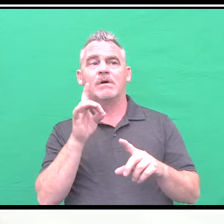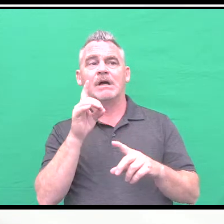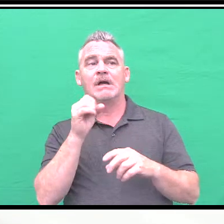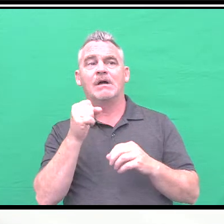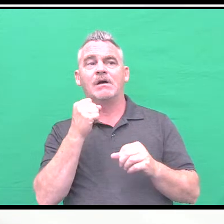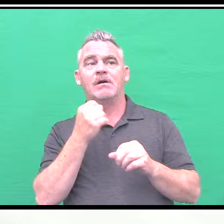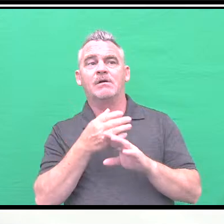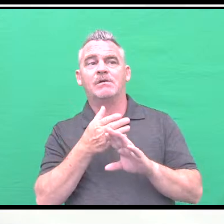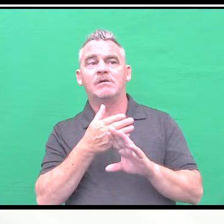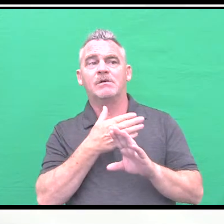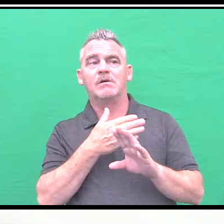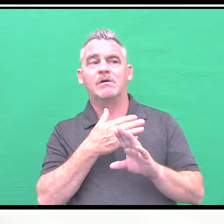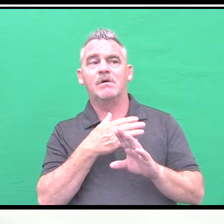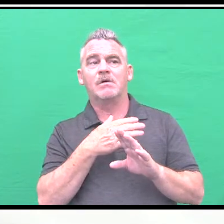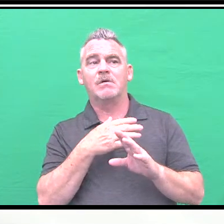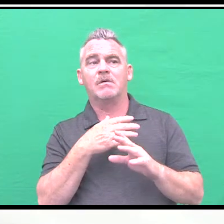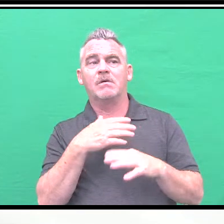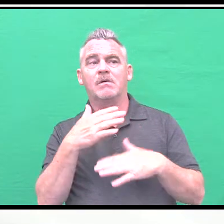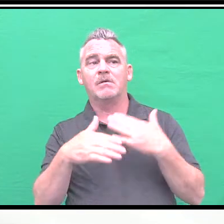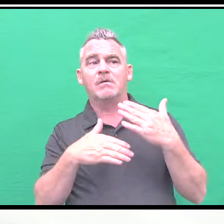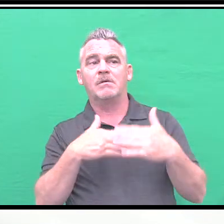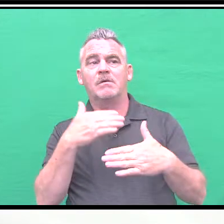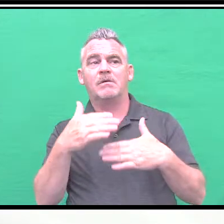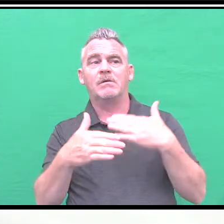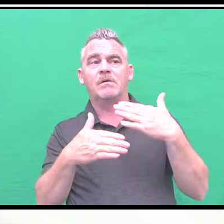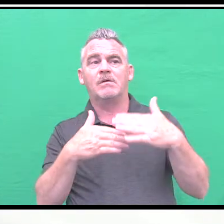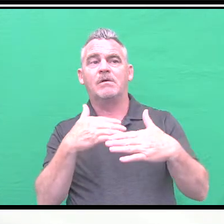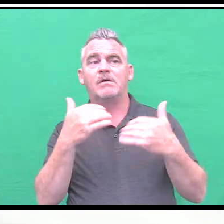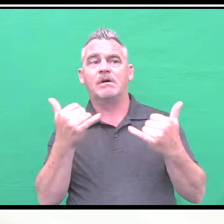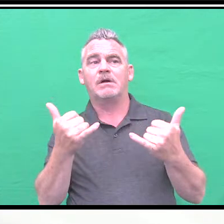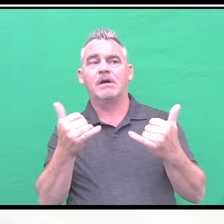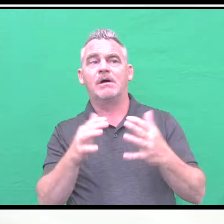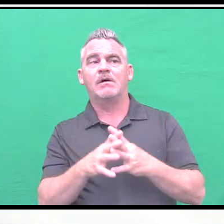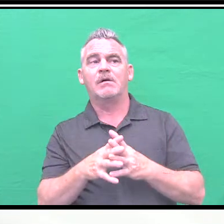over some of the things that are happening in the work comp world. So